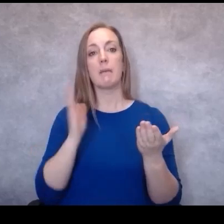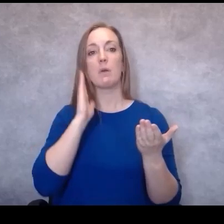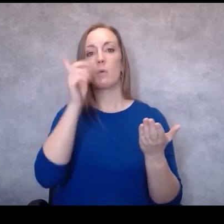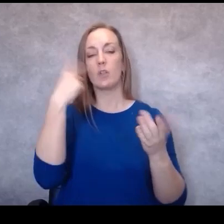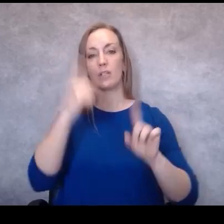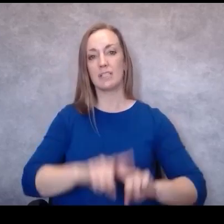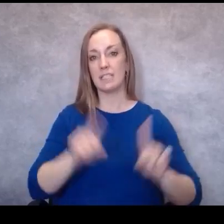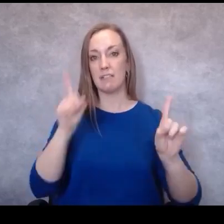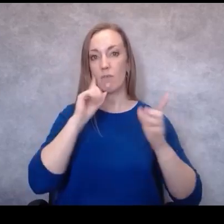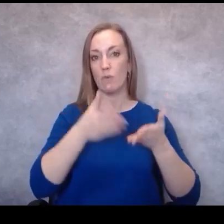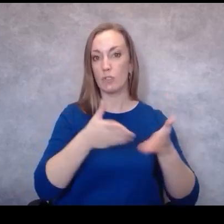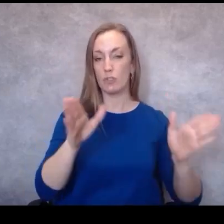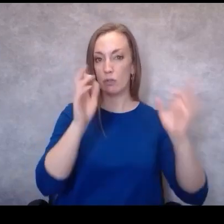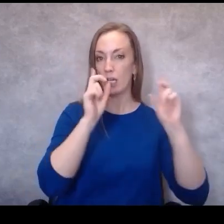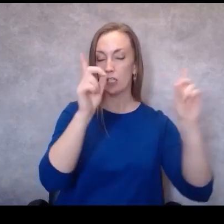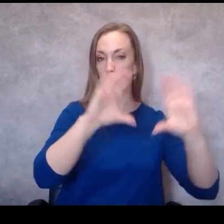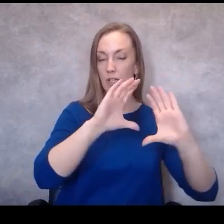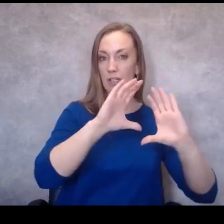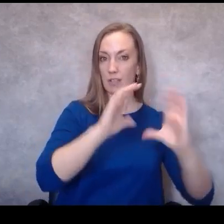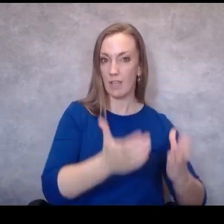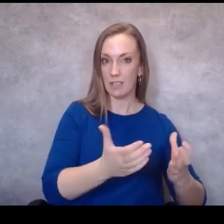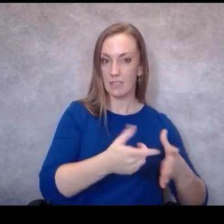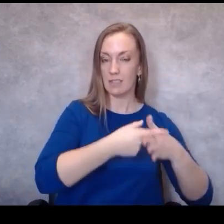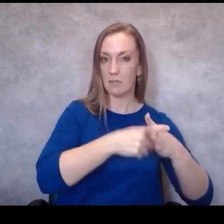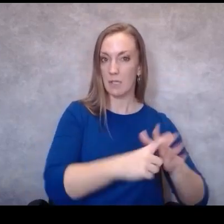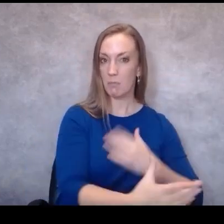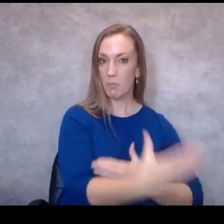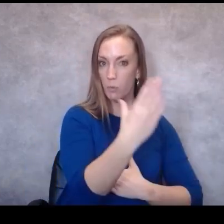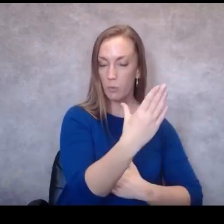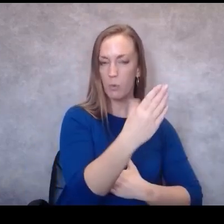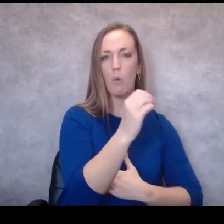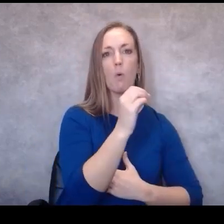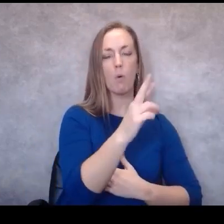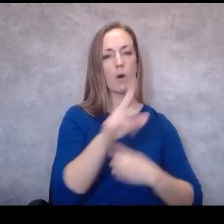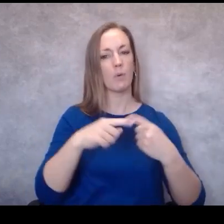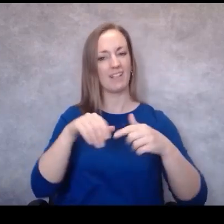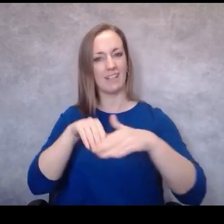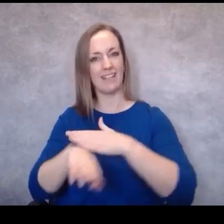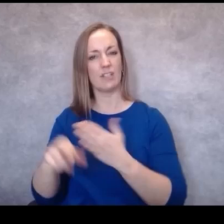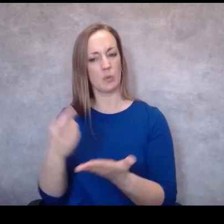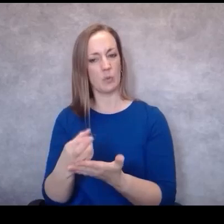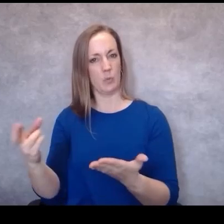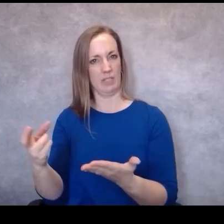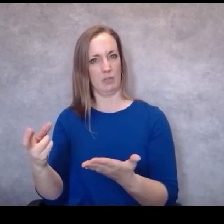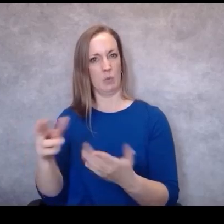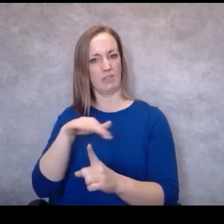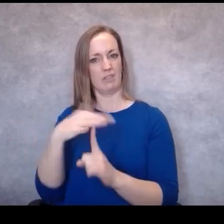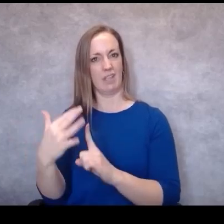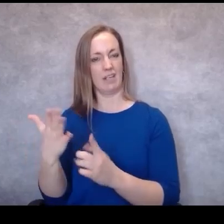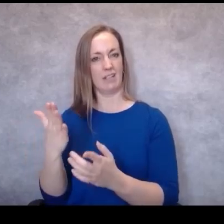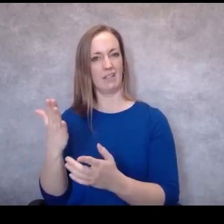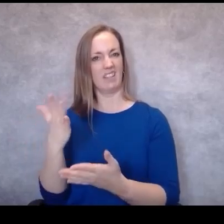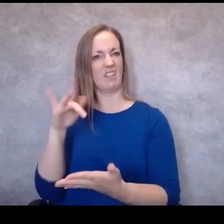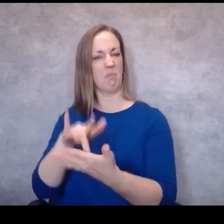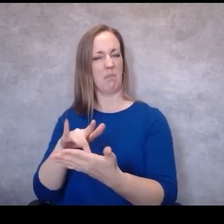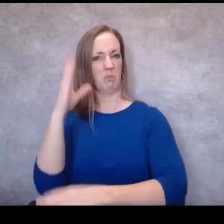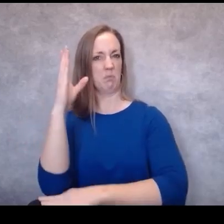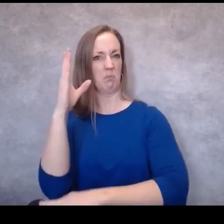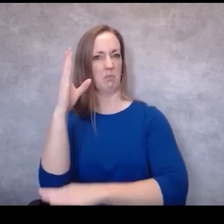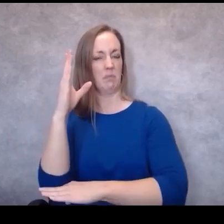general education classroom at the beginning of the day or when they enter a resource setting midday. So it's important to teach